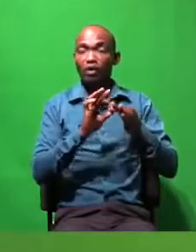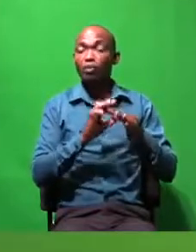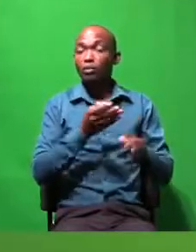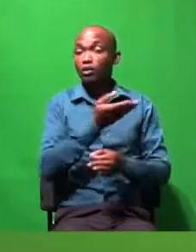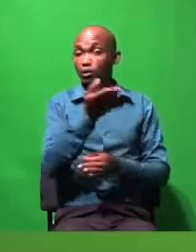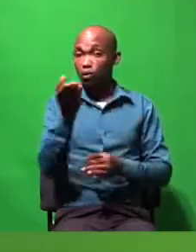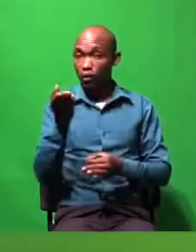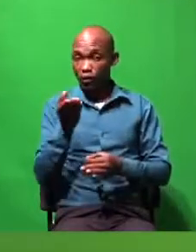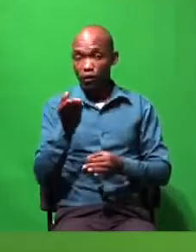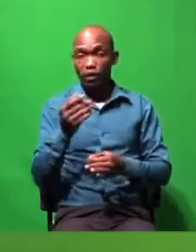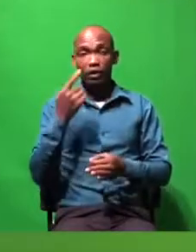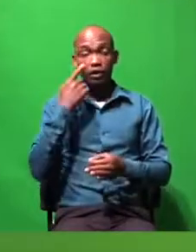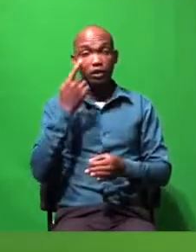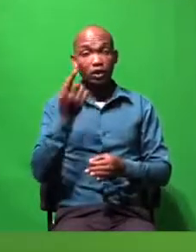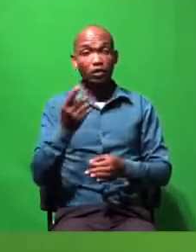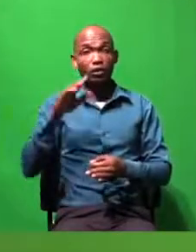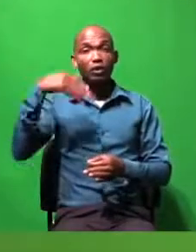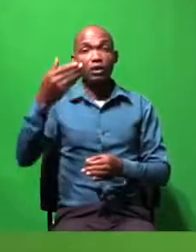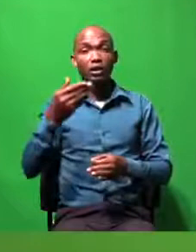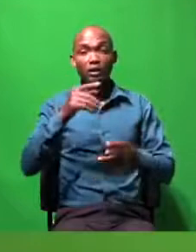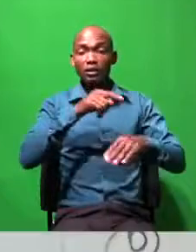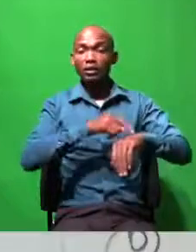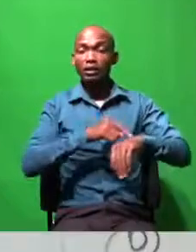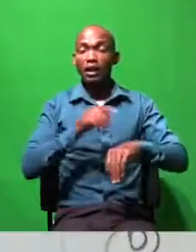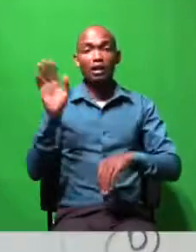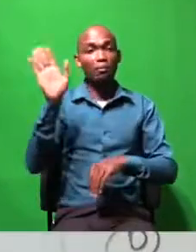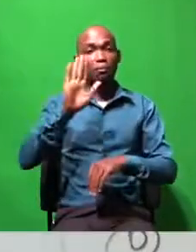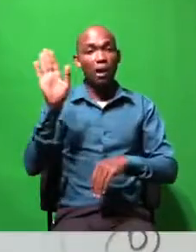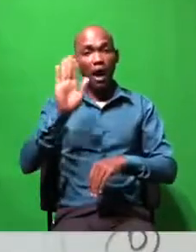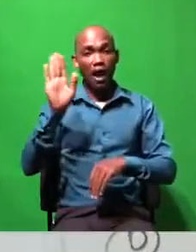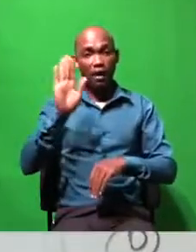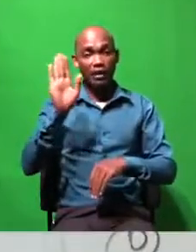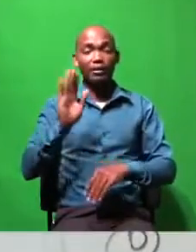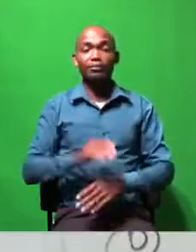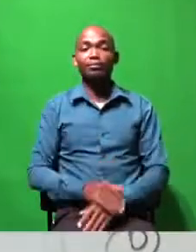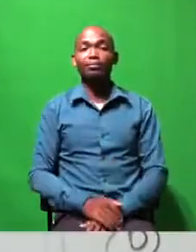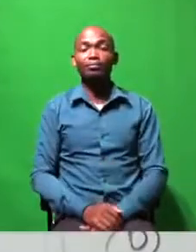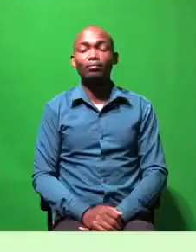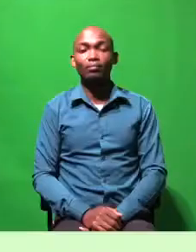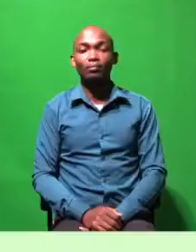cooperation, and see you next time. Bye.